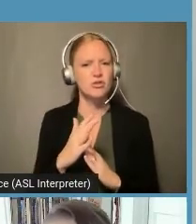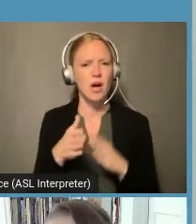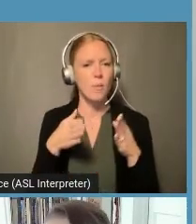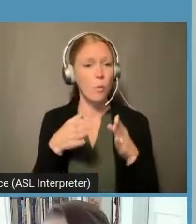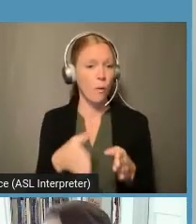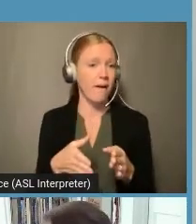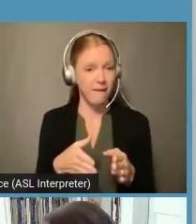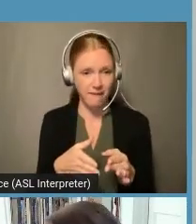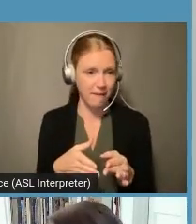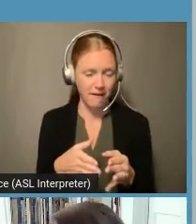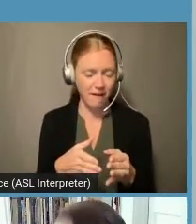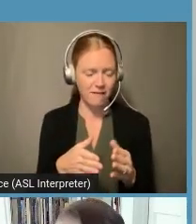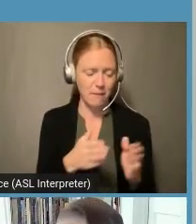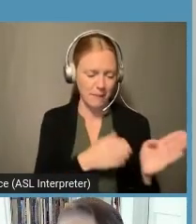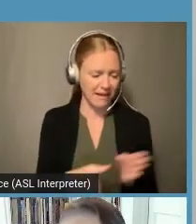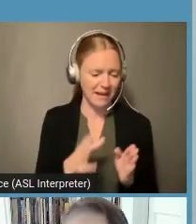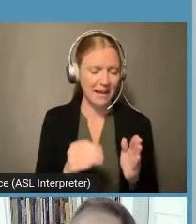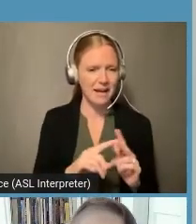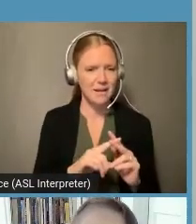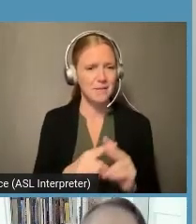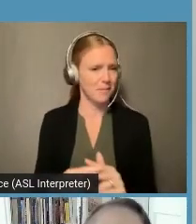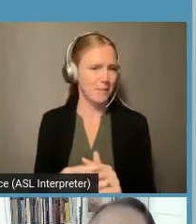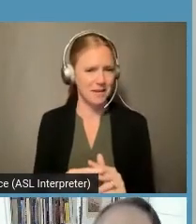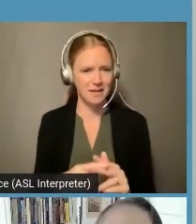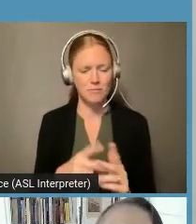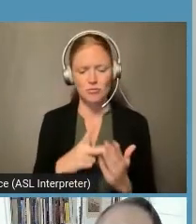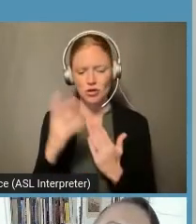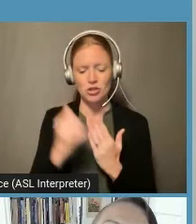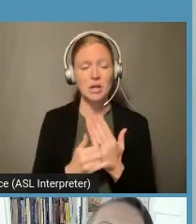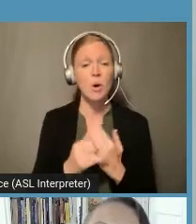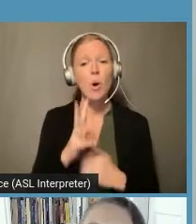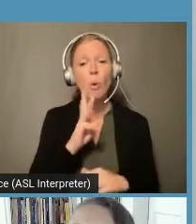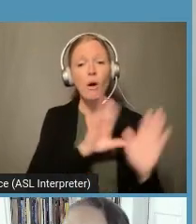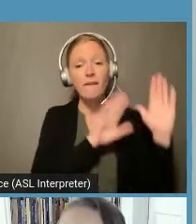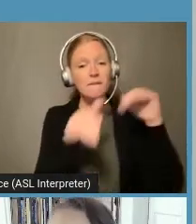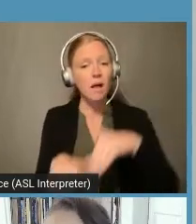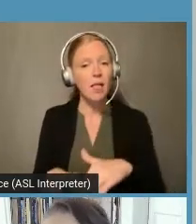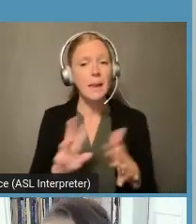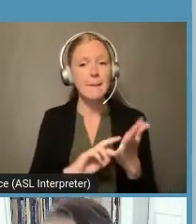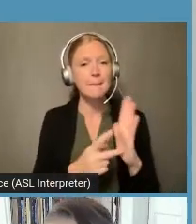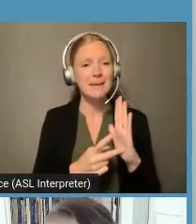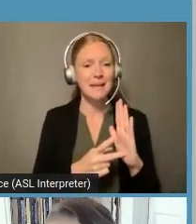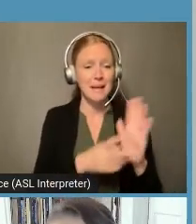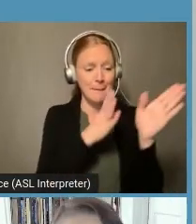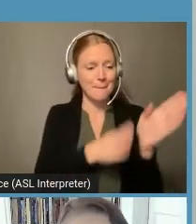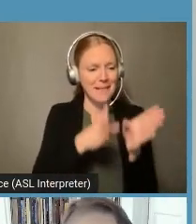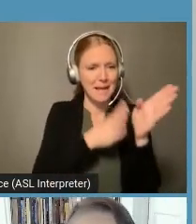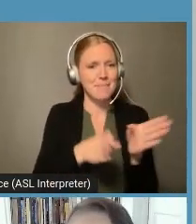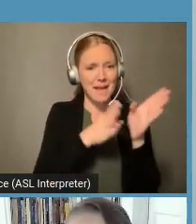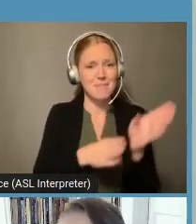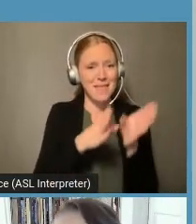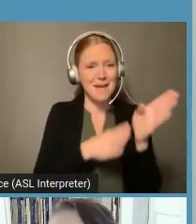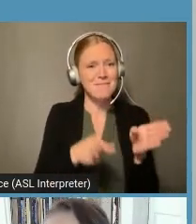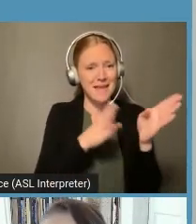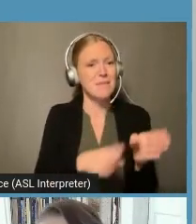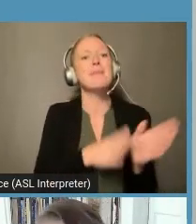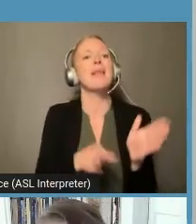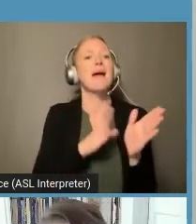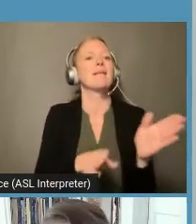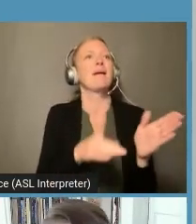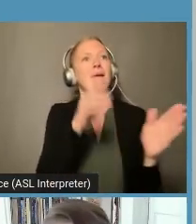projects. And what that means, a waterfall method means we spend an enormous amount of time planning. We try and plan for